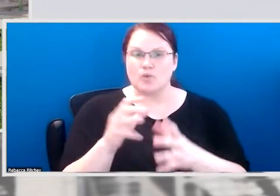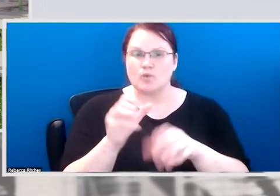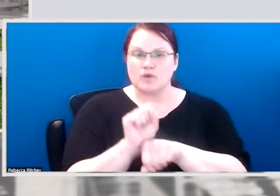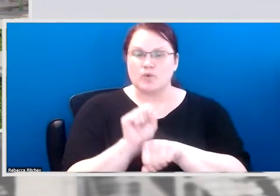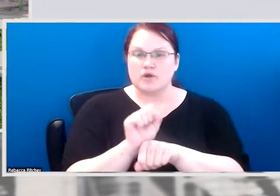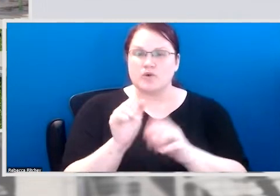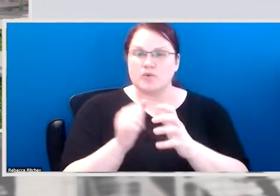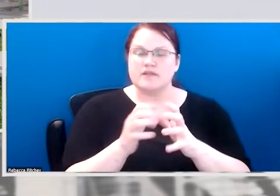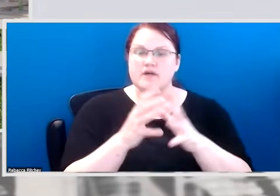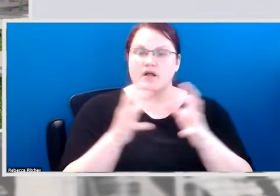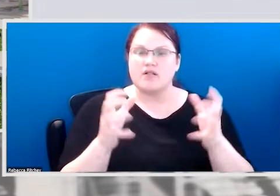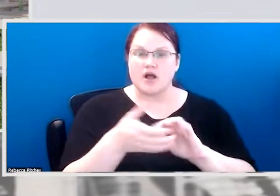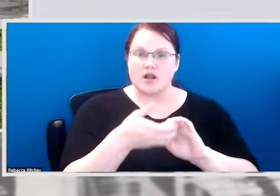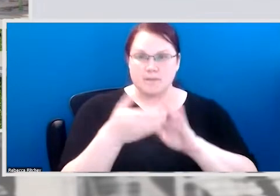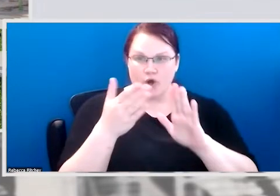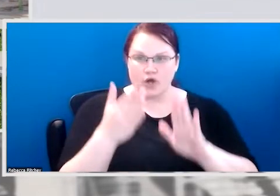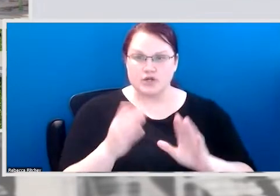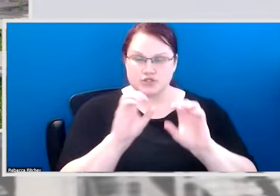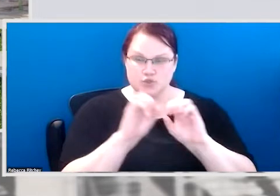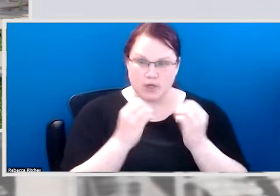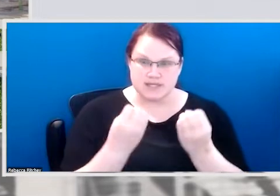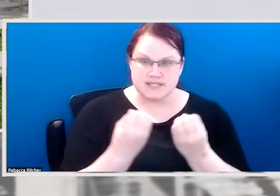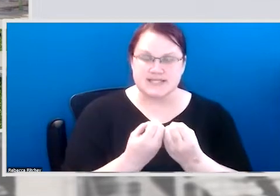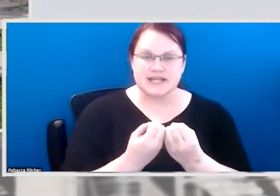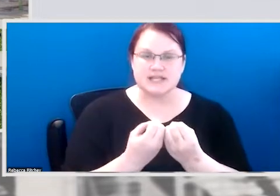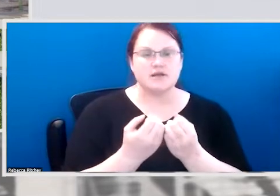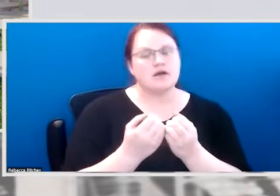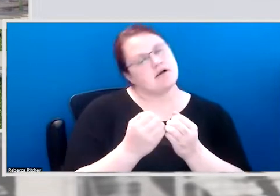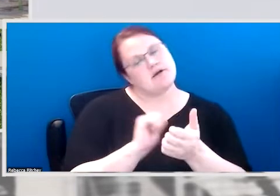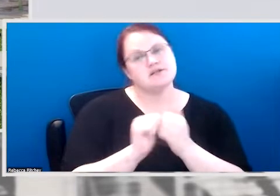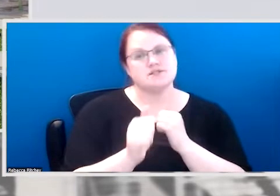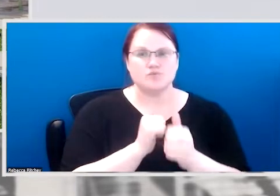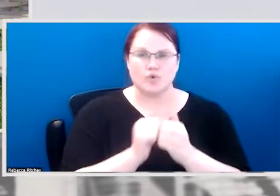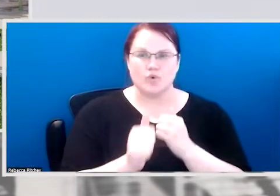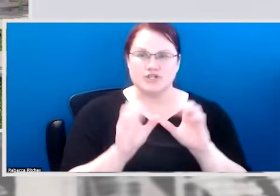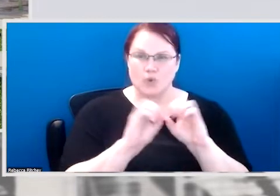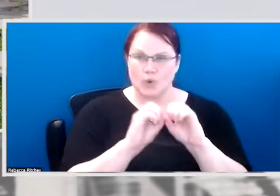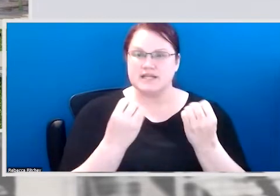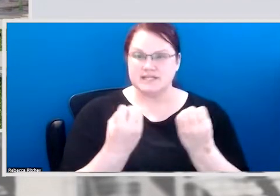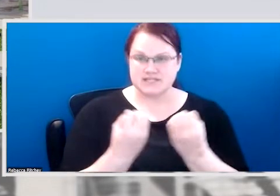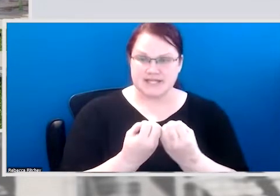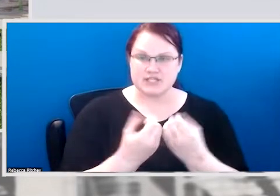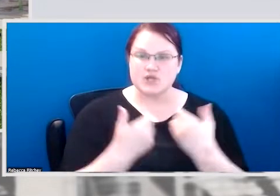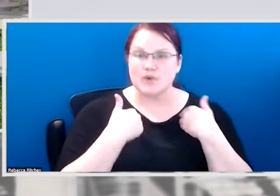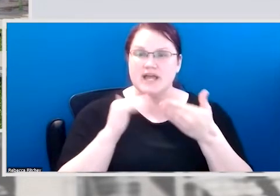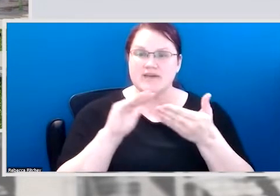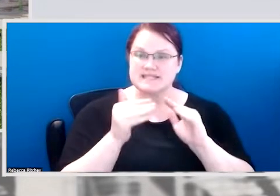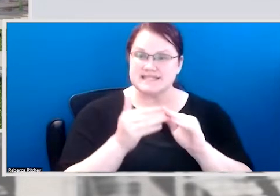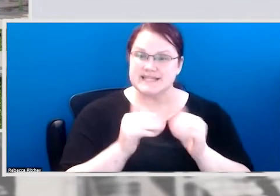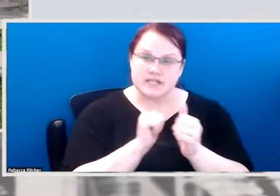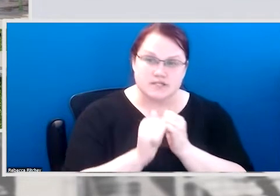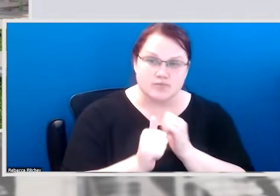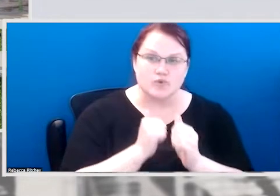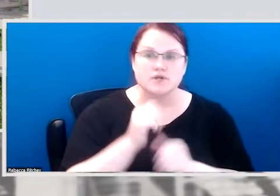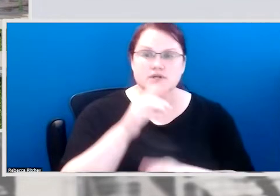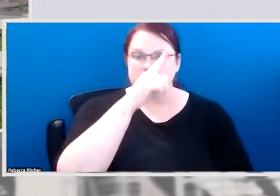partner organizations. We work with youth sports organizations. We have our city sports